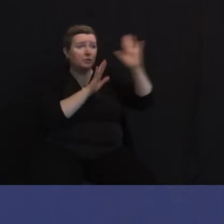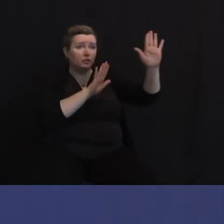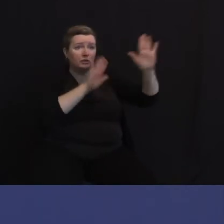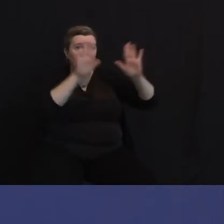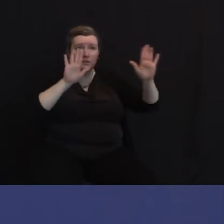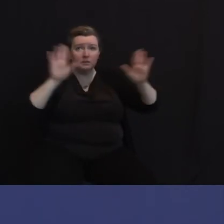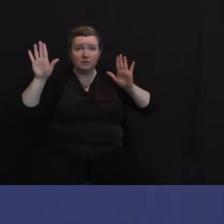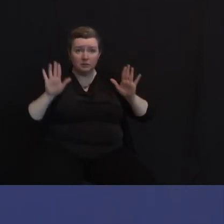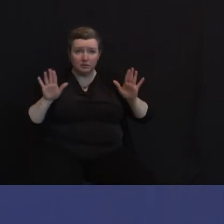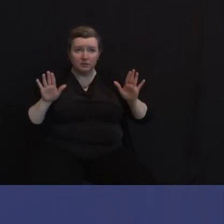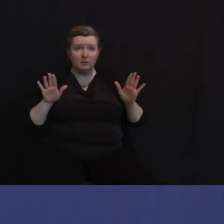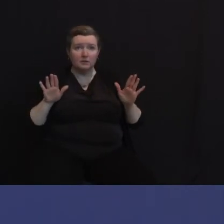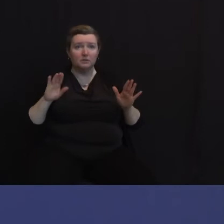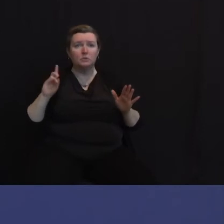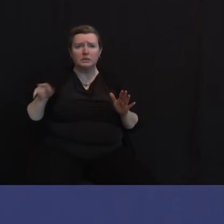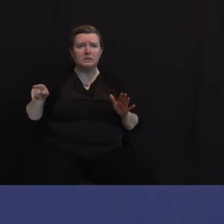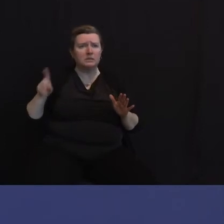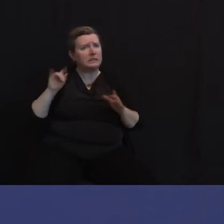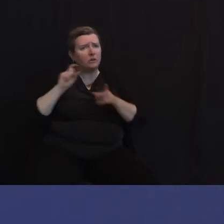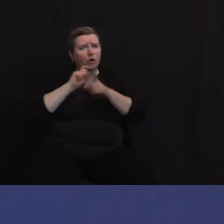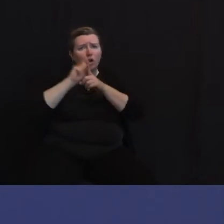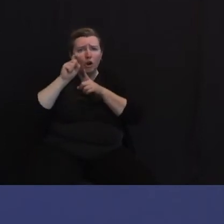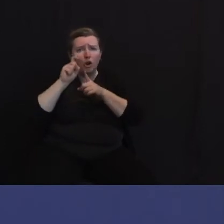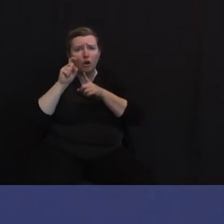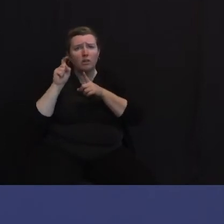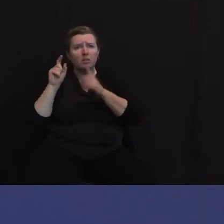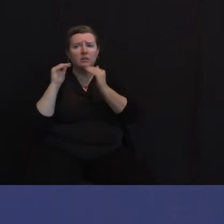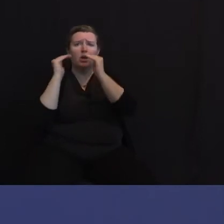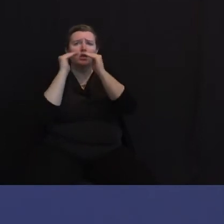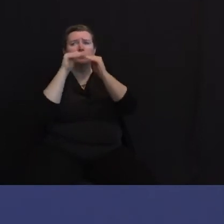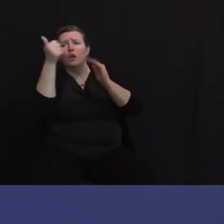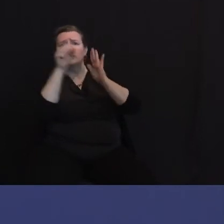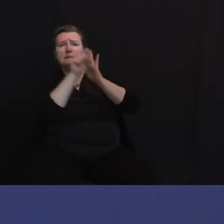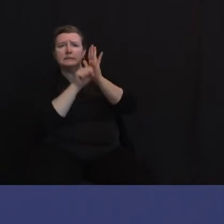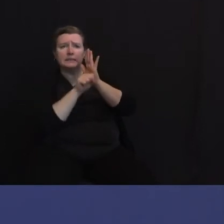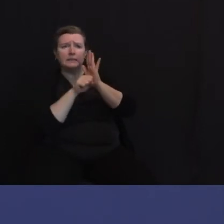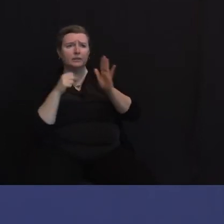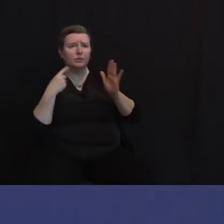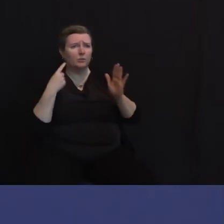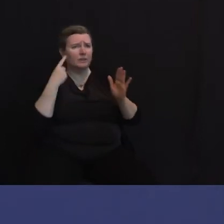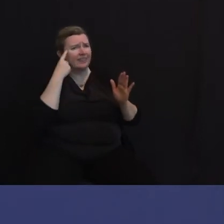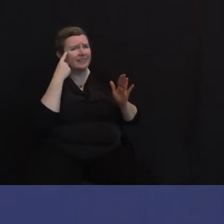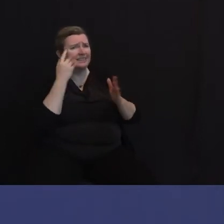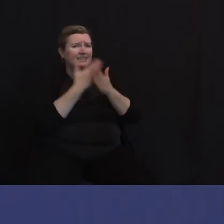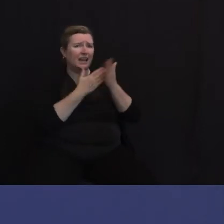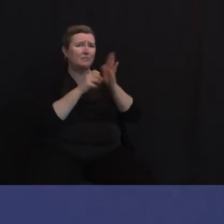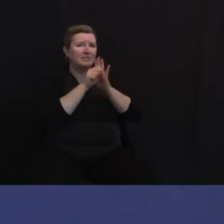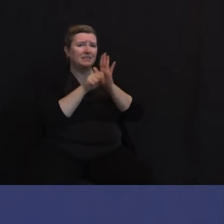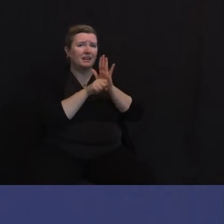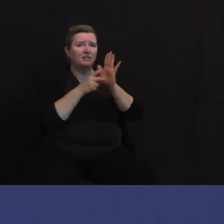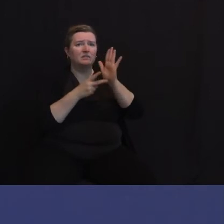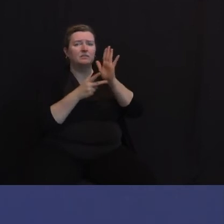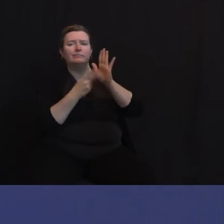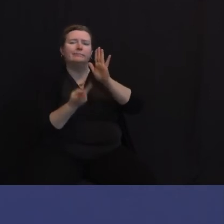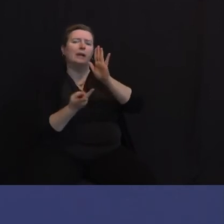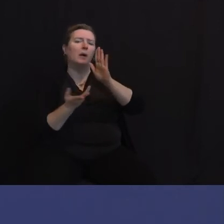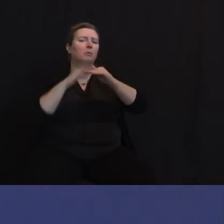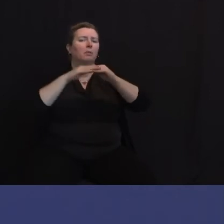had a conversation with one of her counterparts, and it turns out we think that some states are double counting.